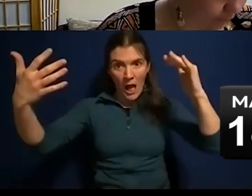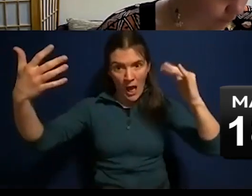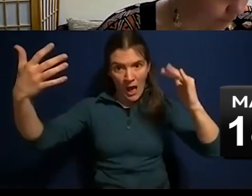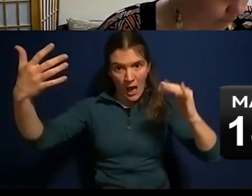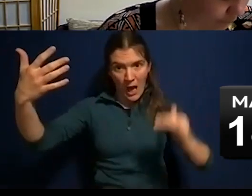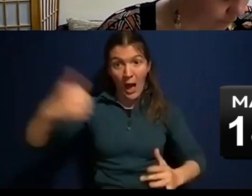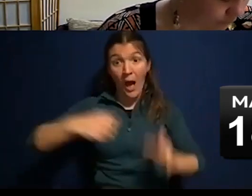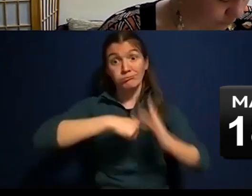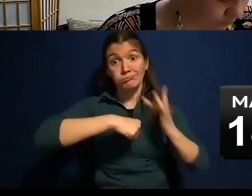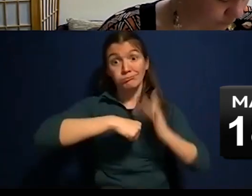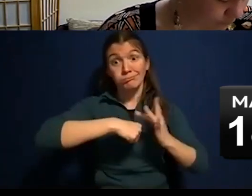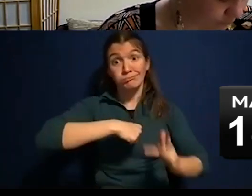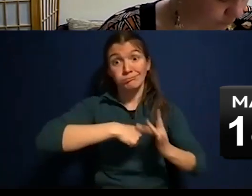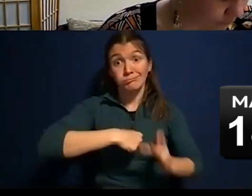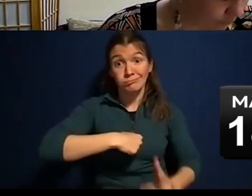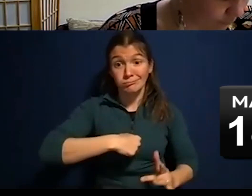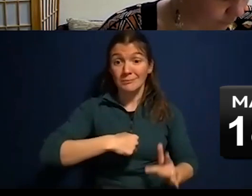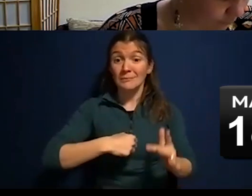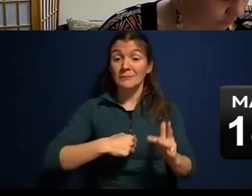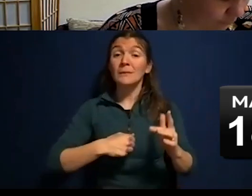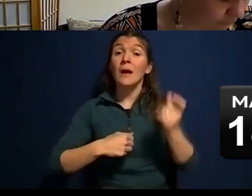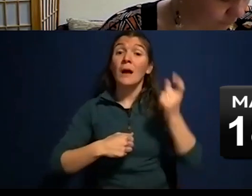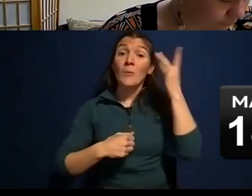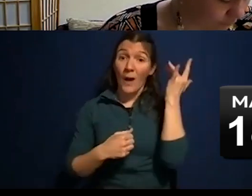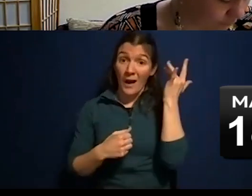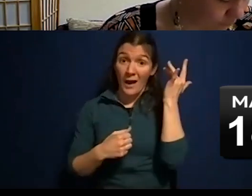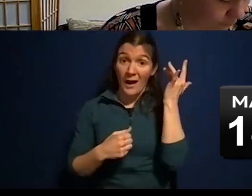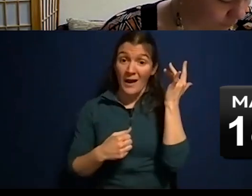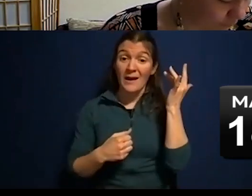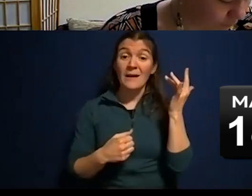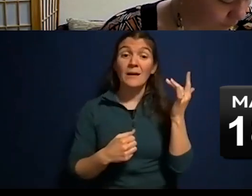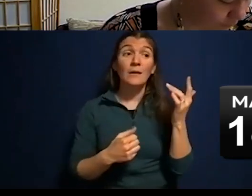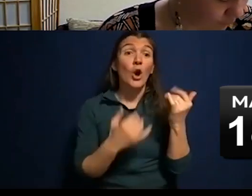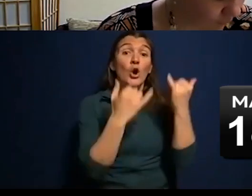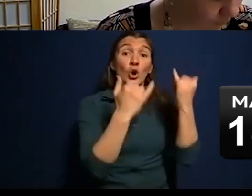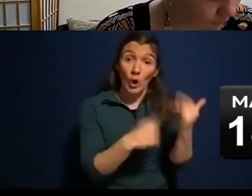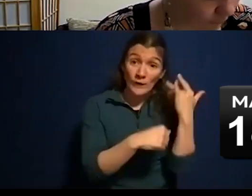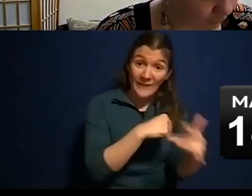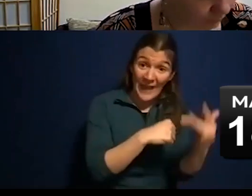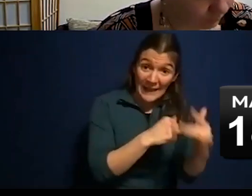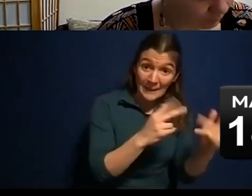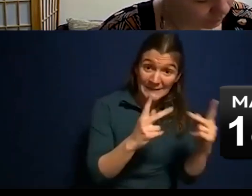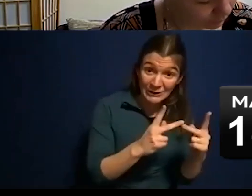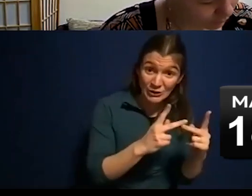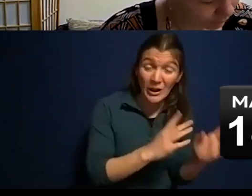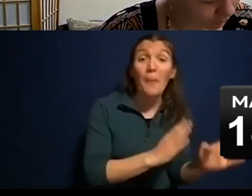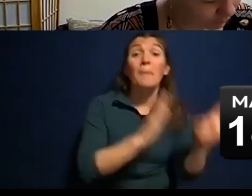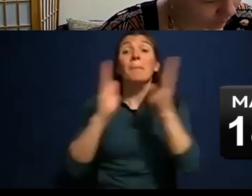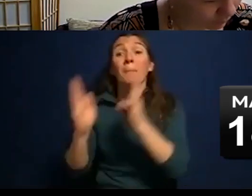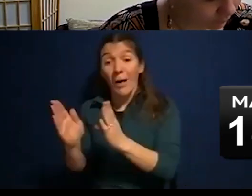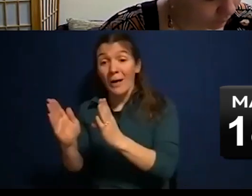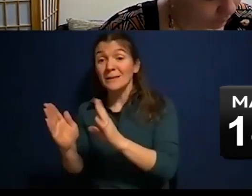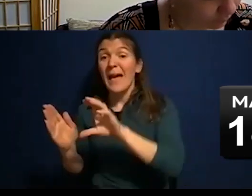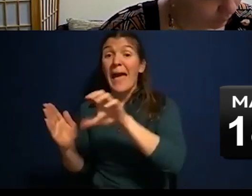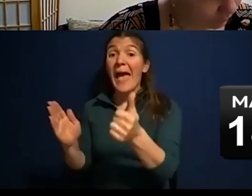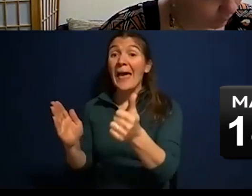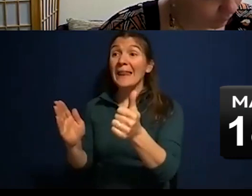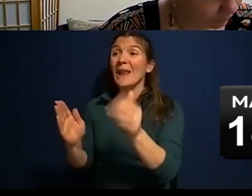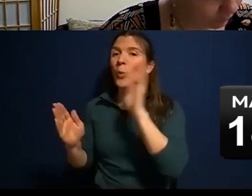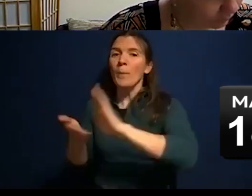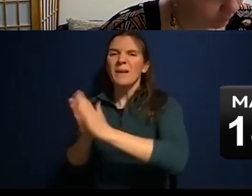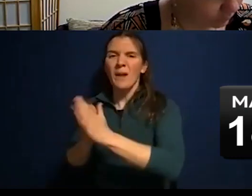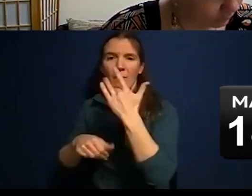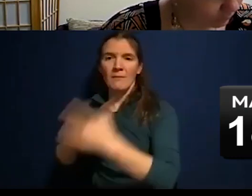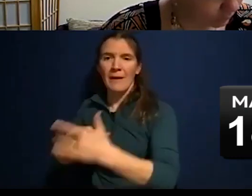vacancies to read because it doesn't just include those seats that are currently vacant. It also includes those seats that will